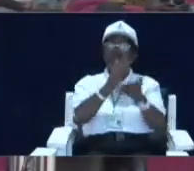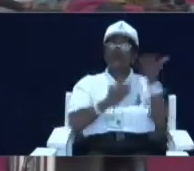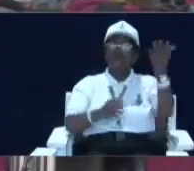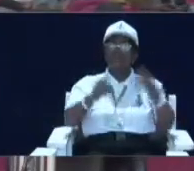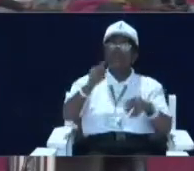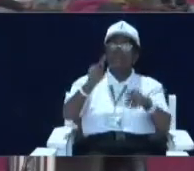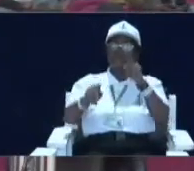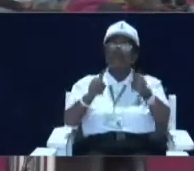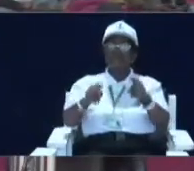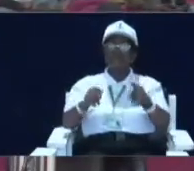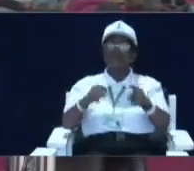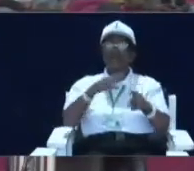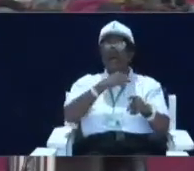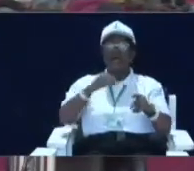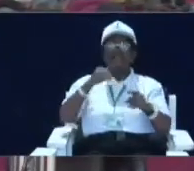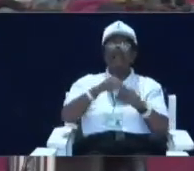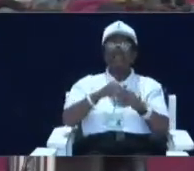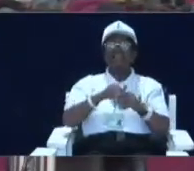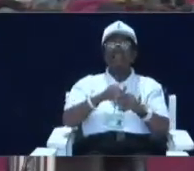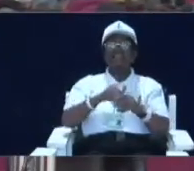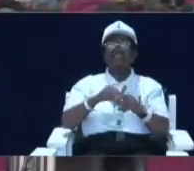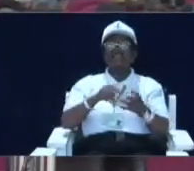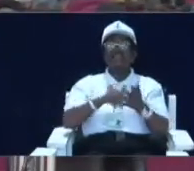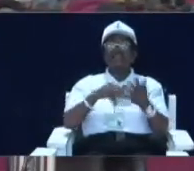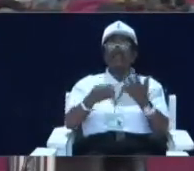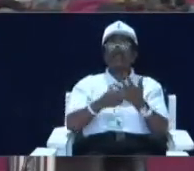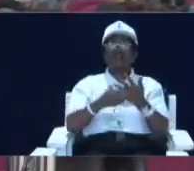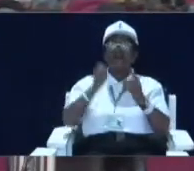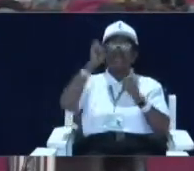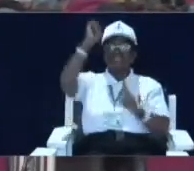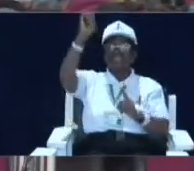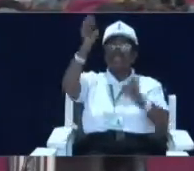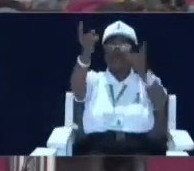And in November, he wants to clear the way.